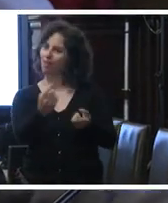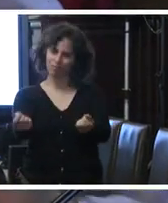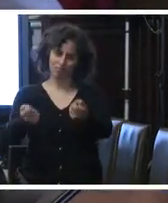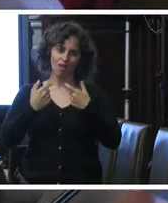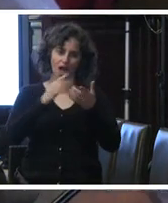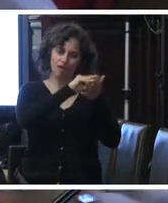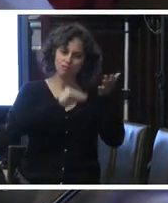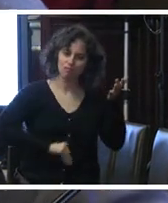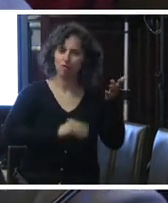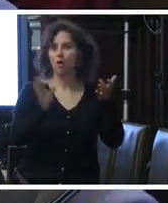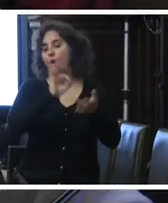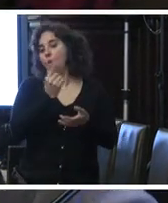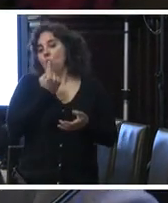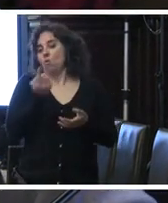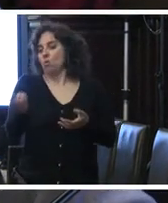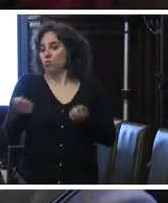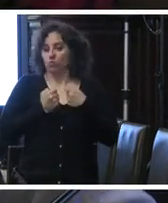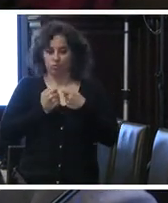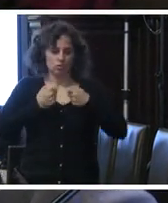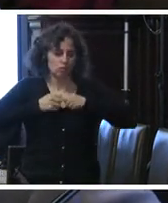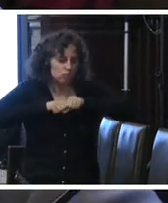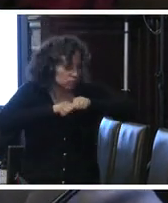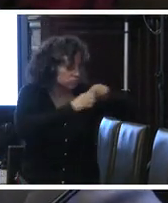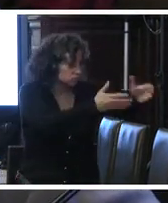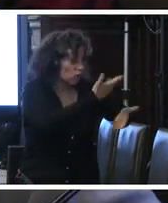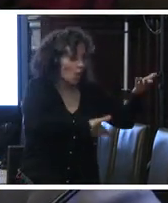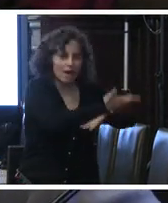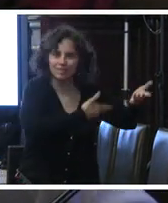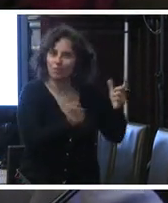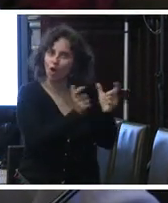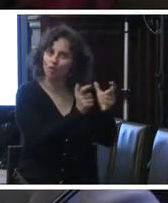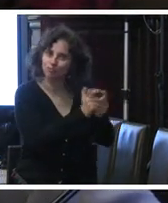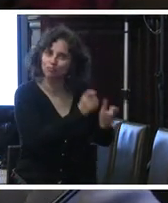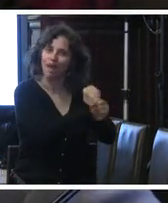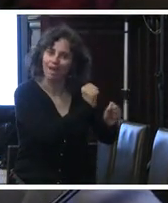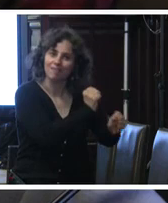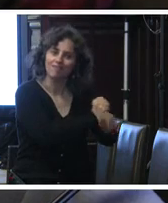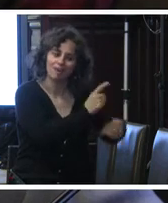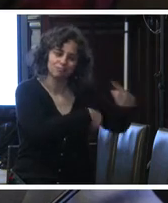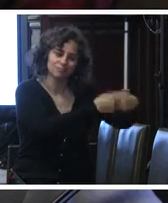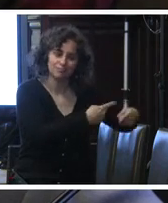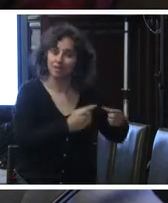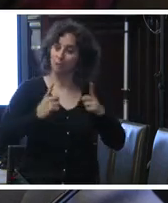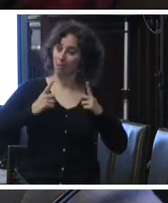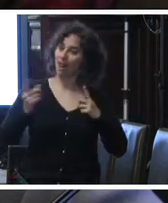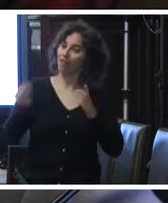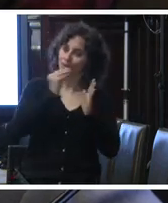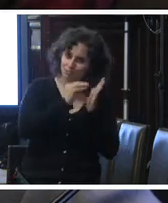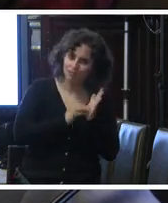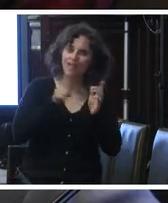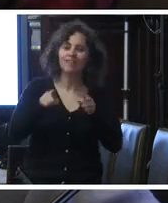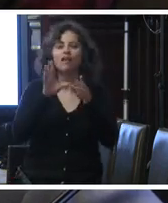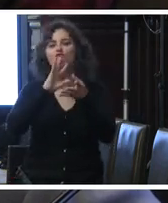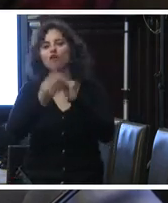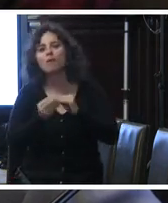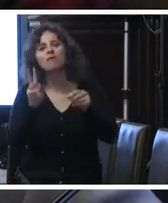or to one of us that we can share with each other. And we will continue to monitor this situation,